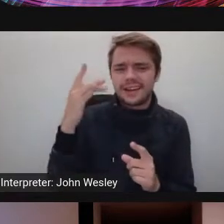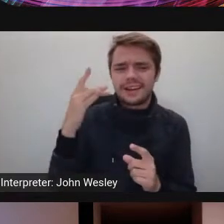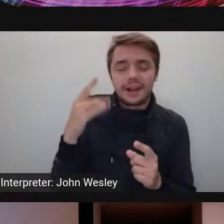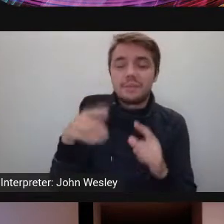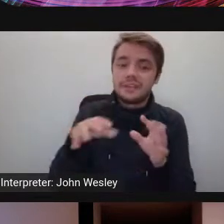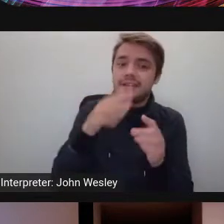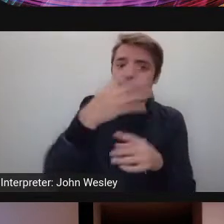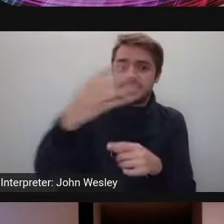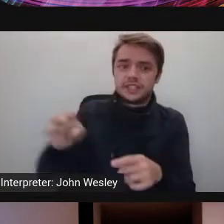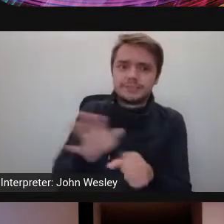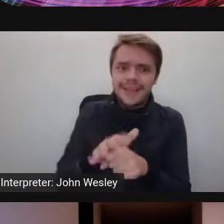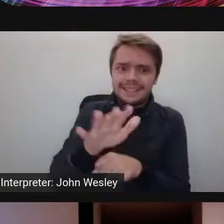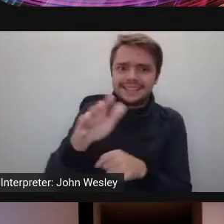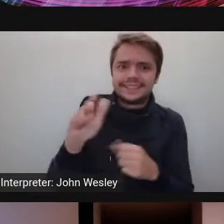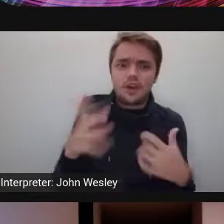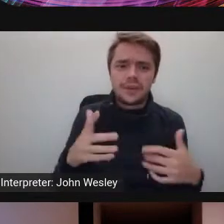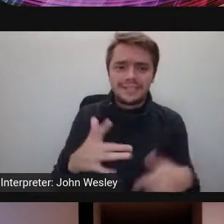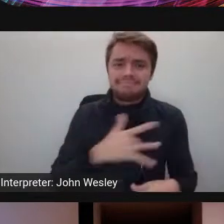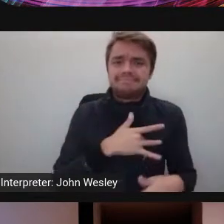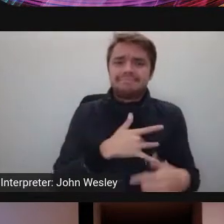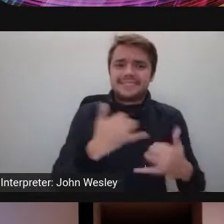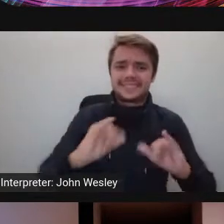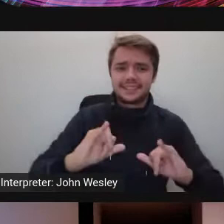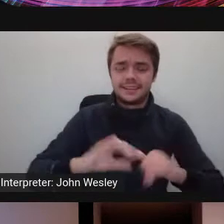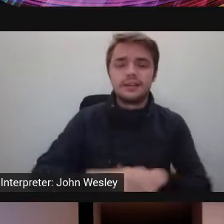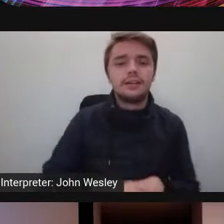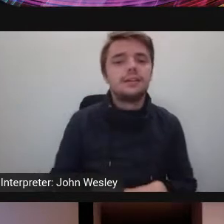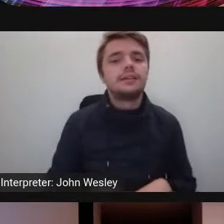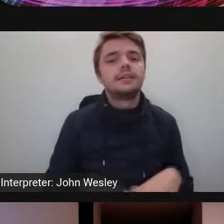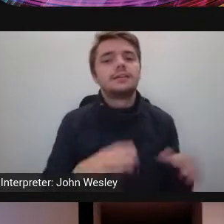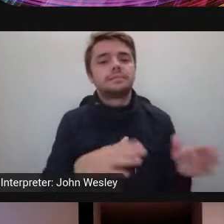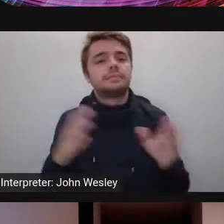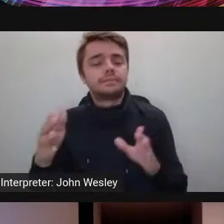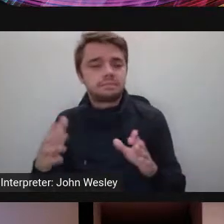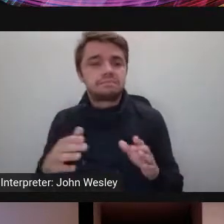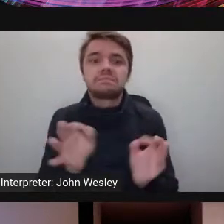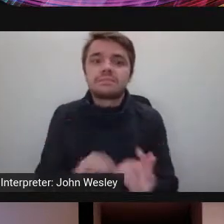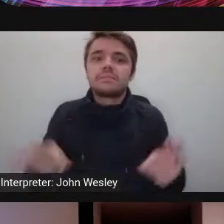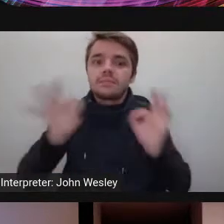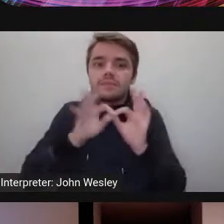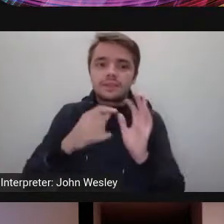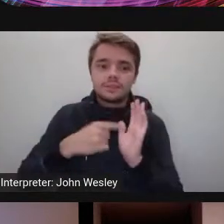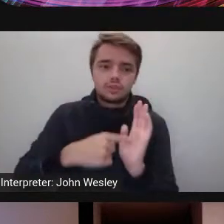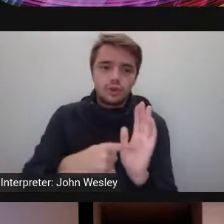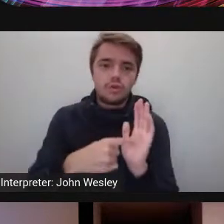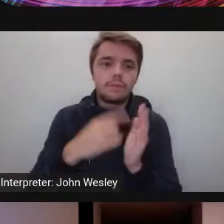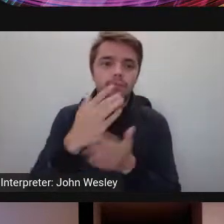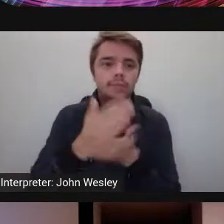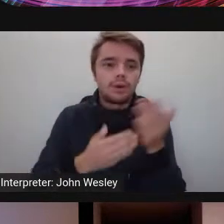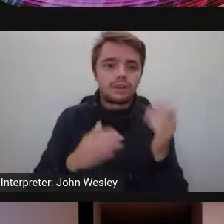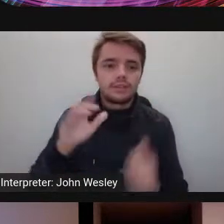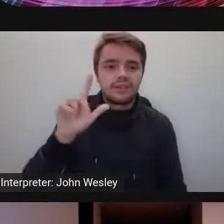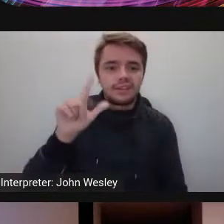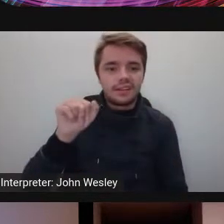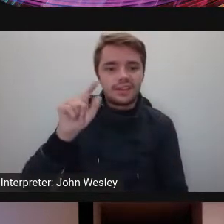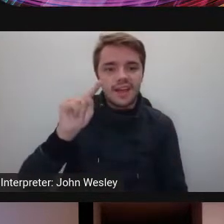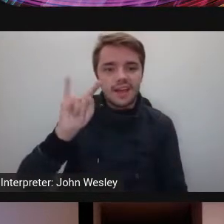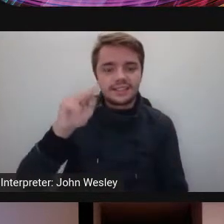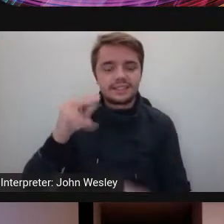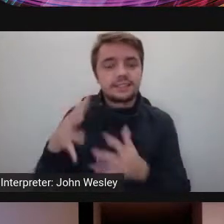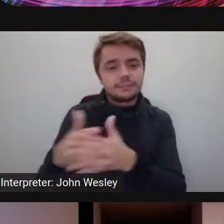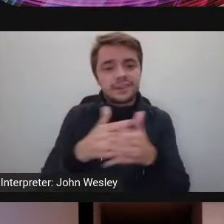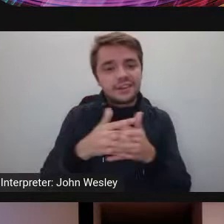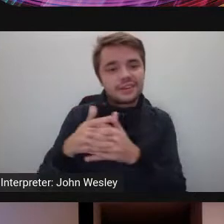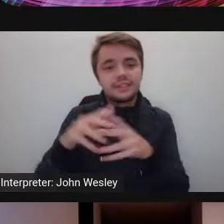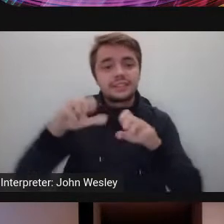show an aspect of Latin American society that is unfortunately not talked about as